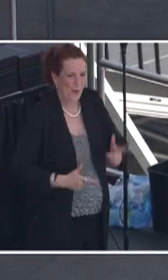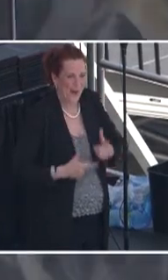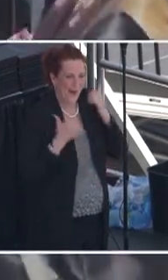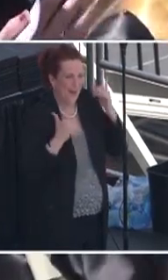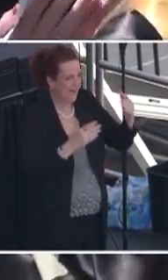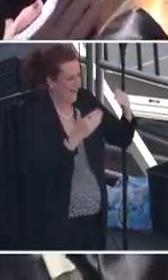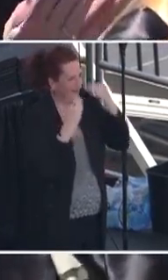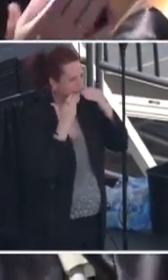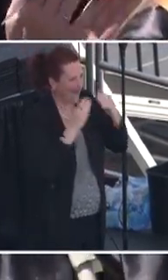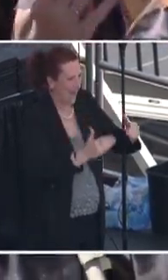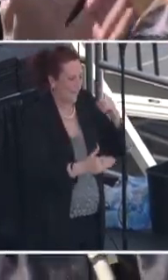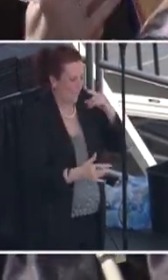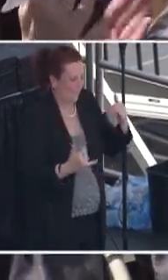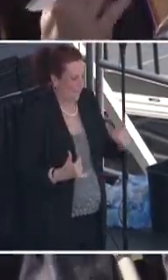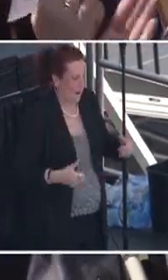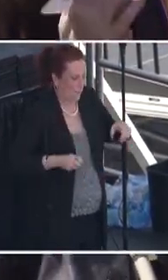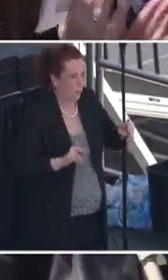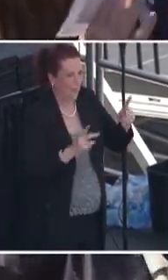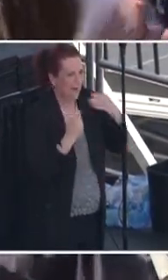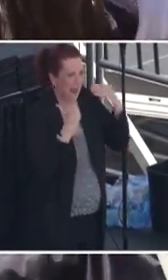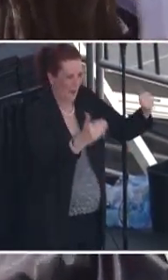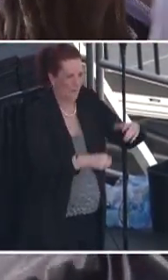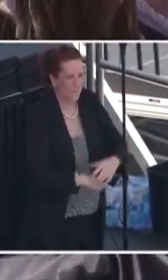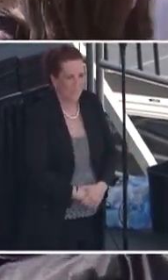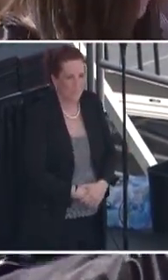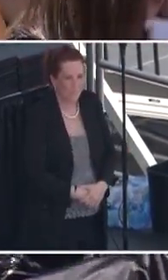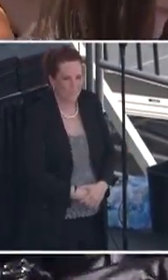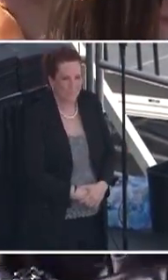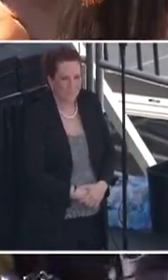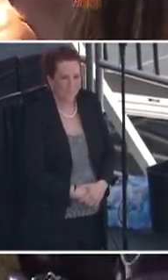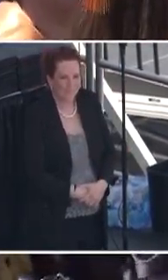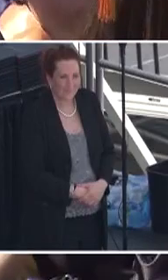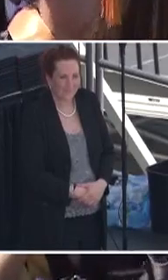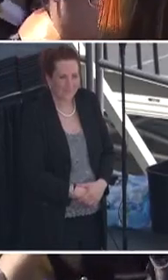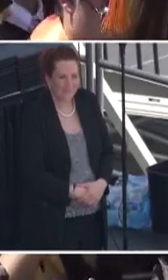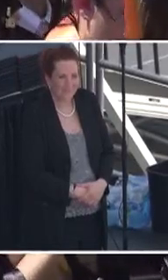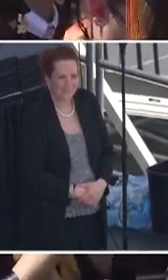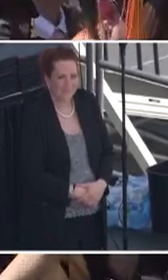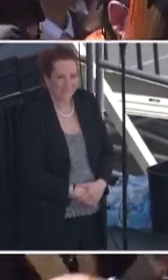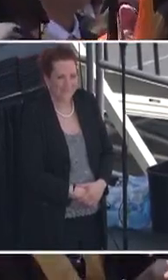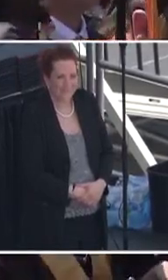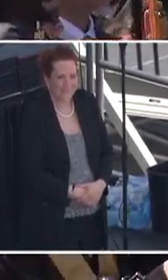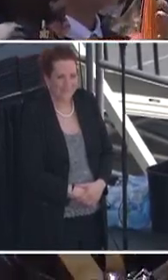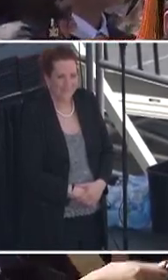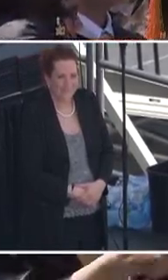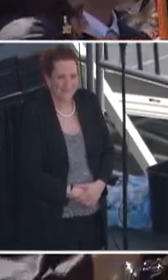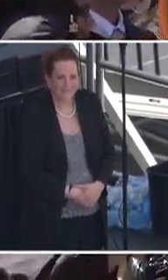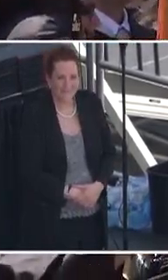Thank you.